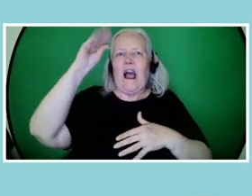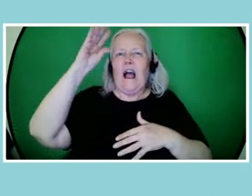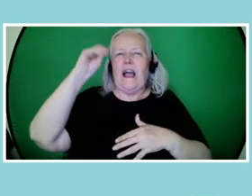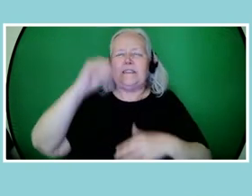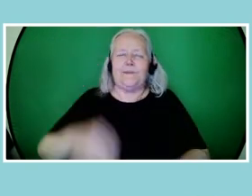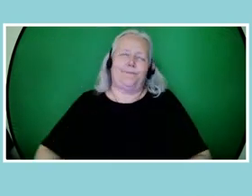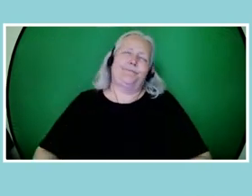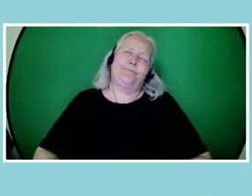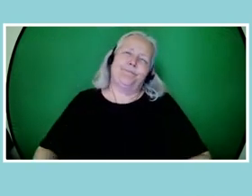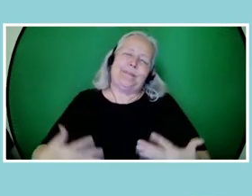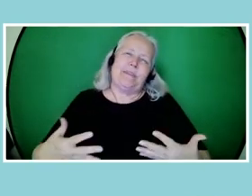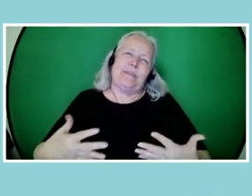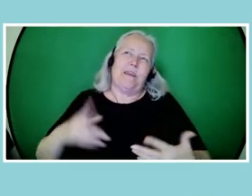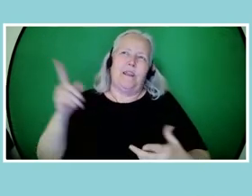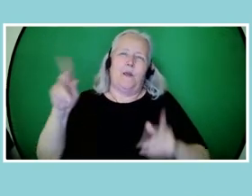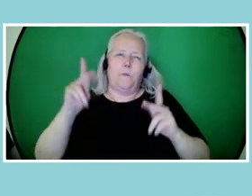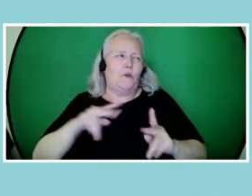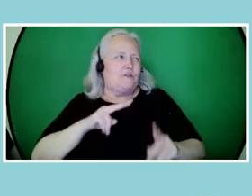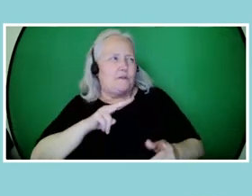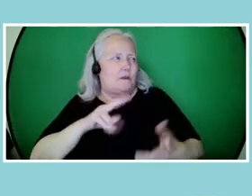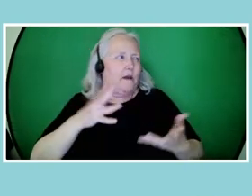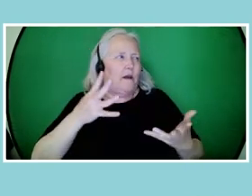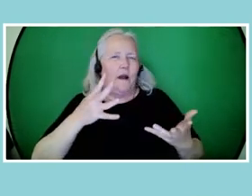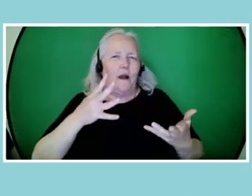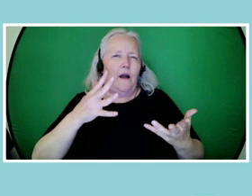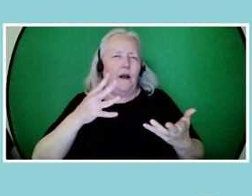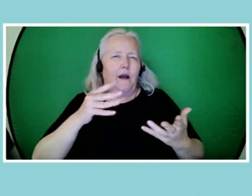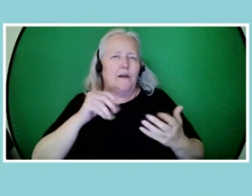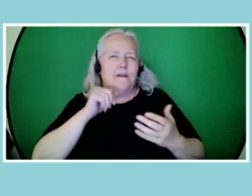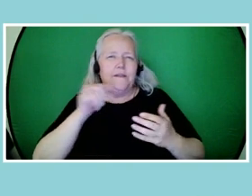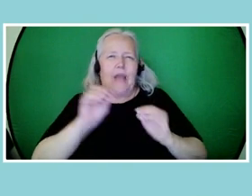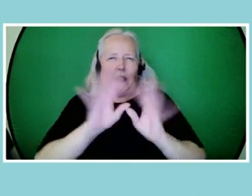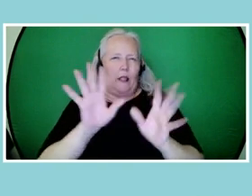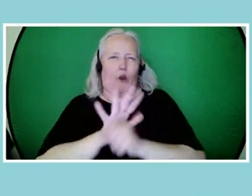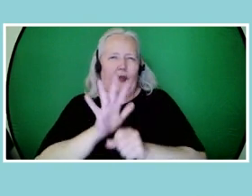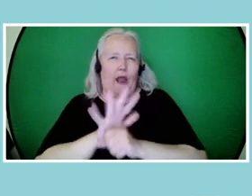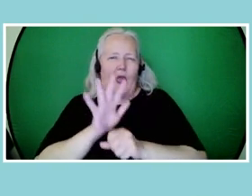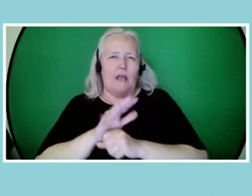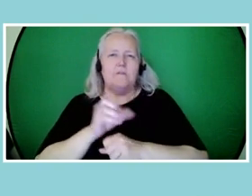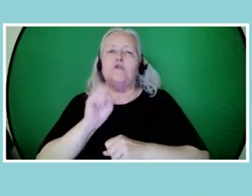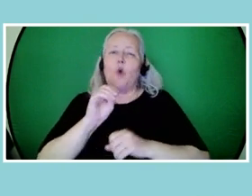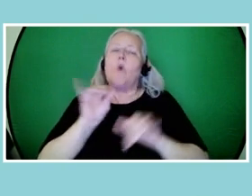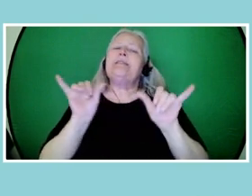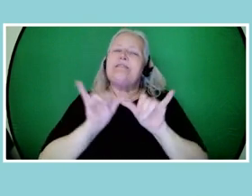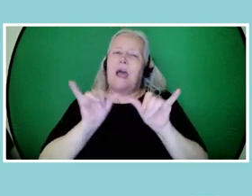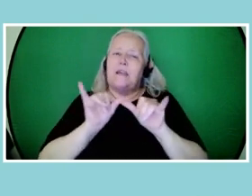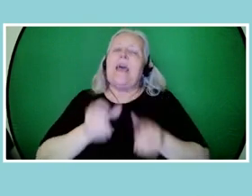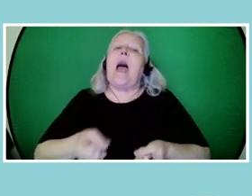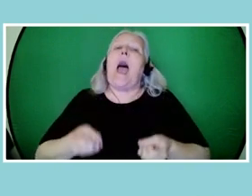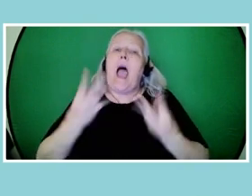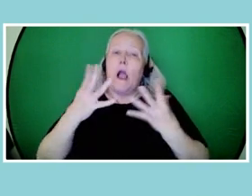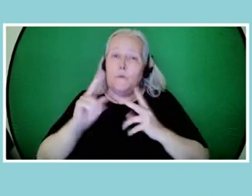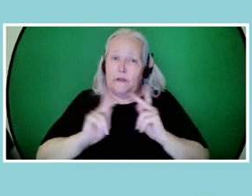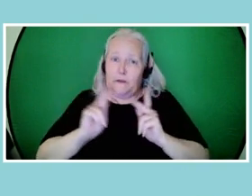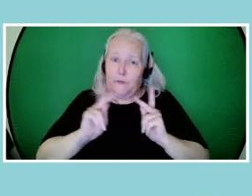give him a lot of information, right? So size, how many people are there and what are they and who are